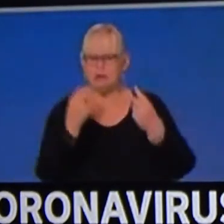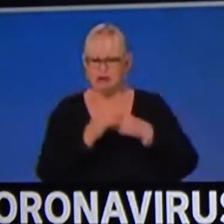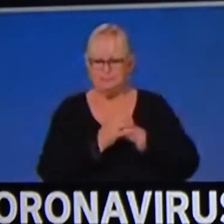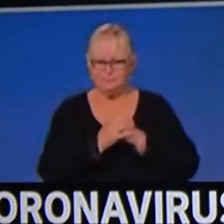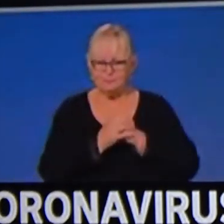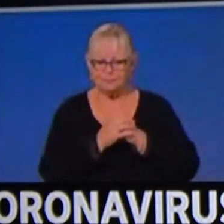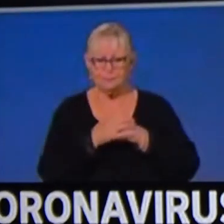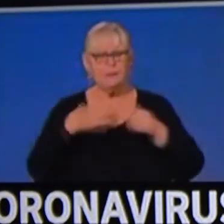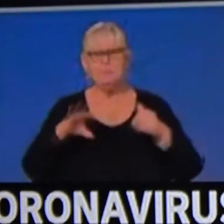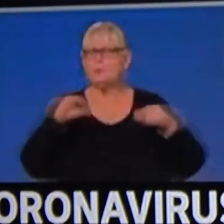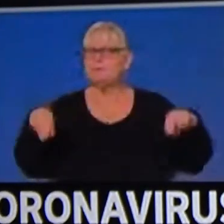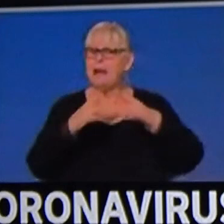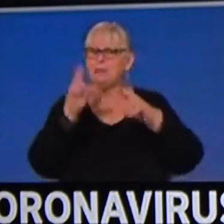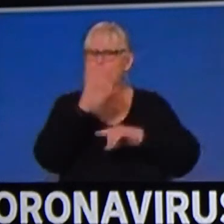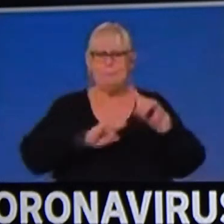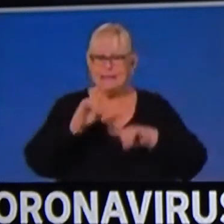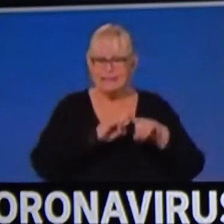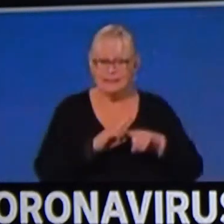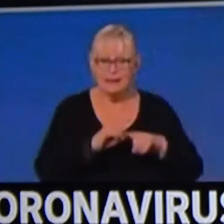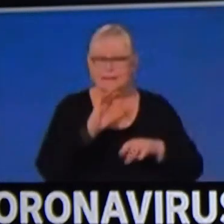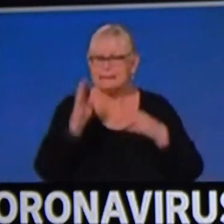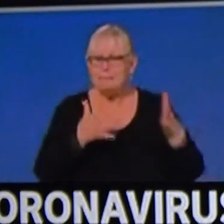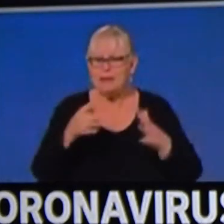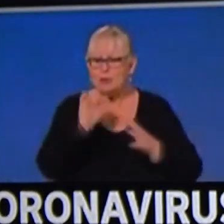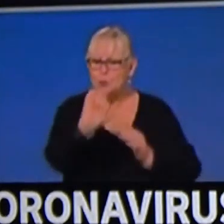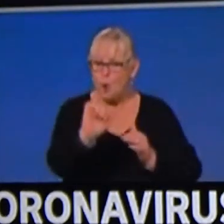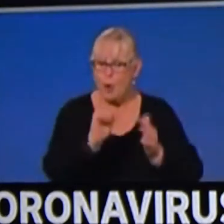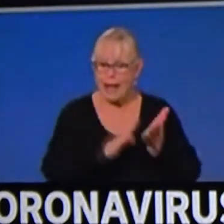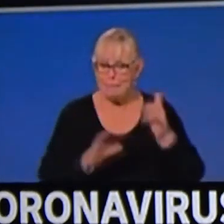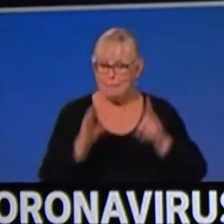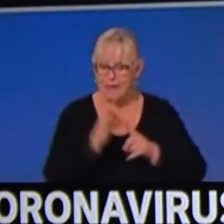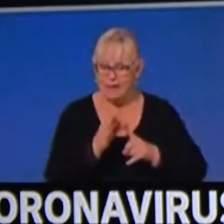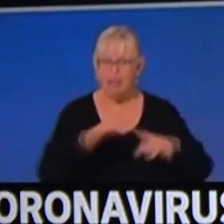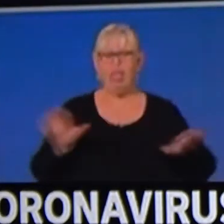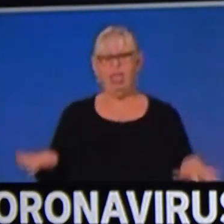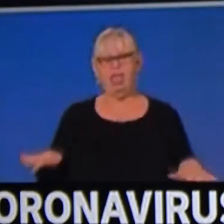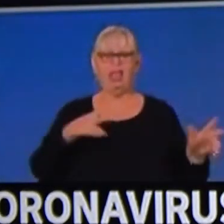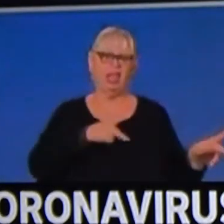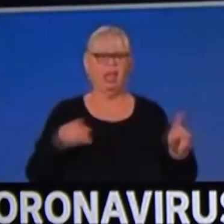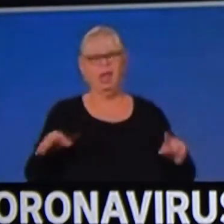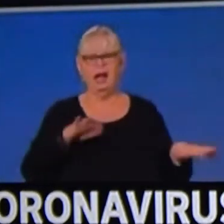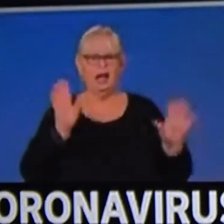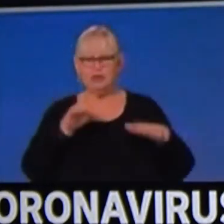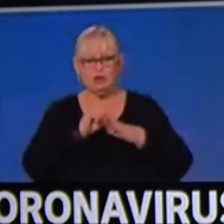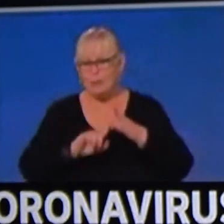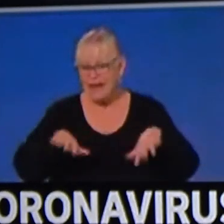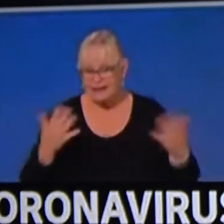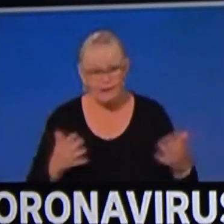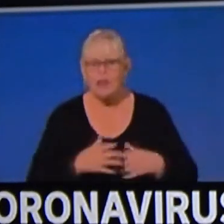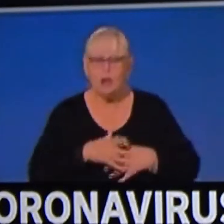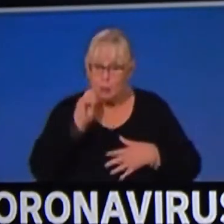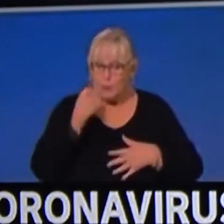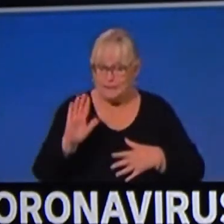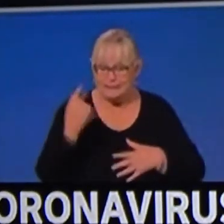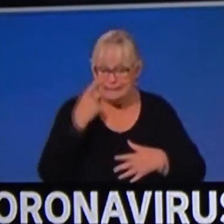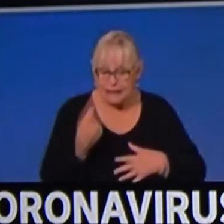the Parliament isn't meeting does not mean your members of Parliament are not working very hard every single day. You would have seen them.